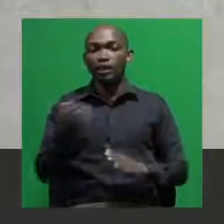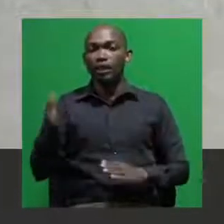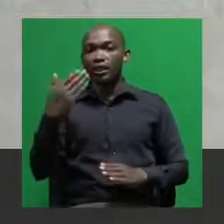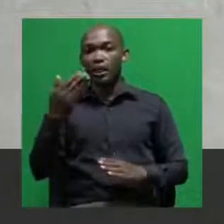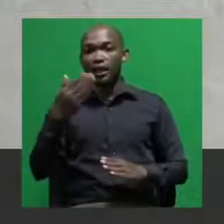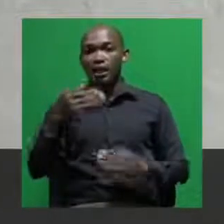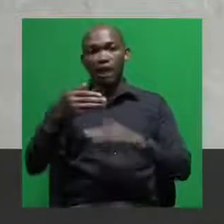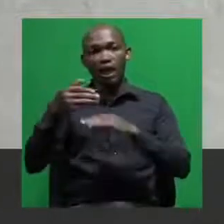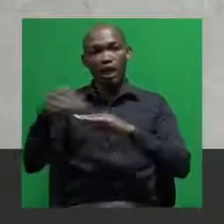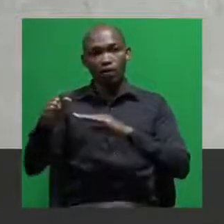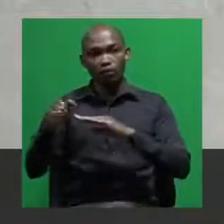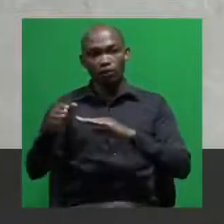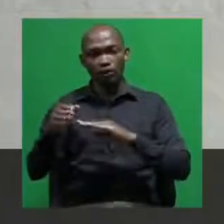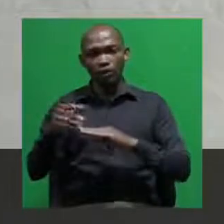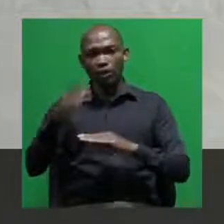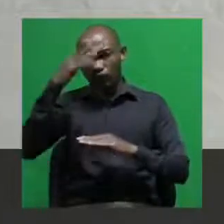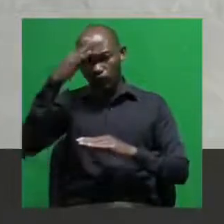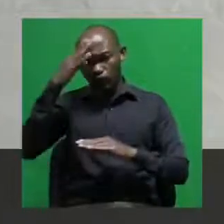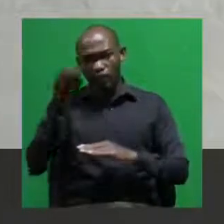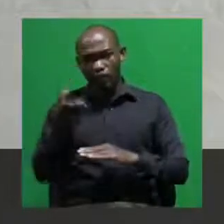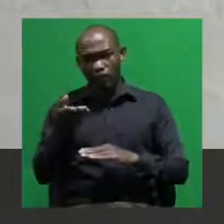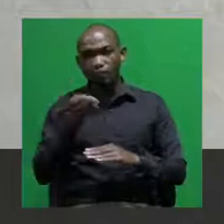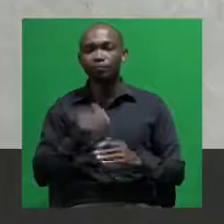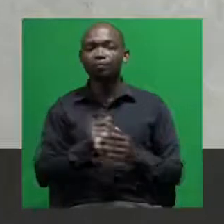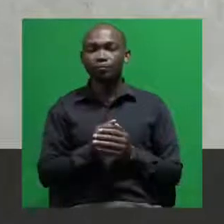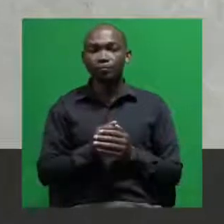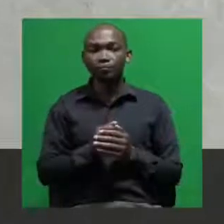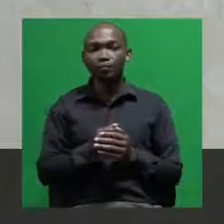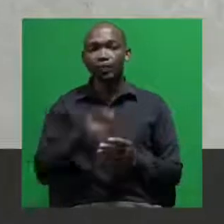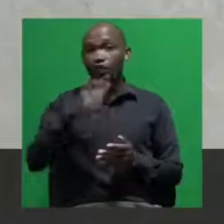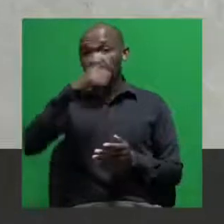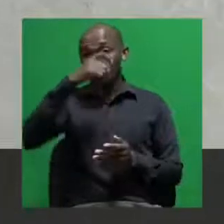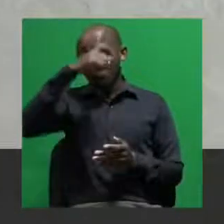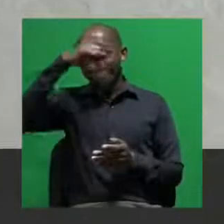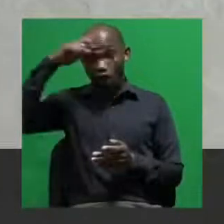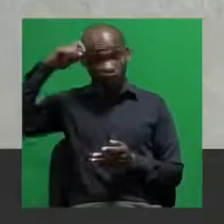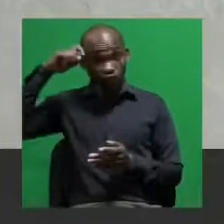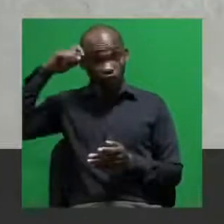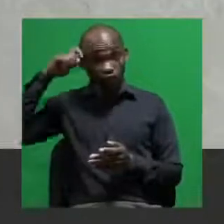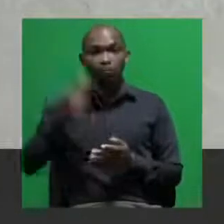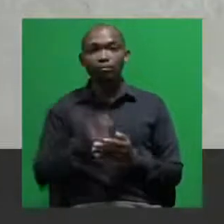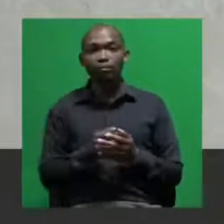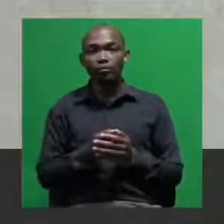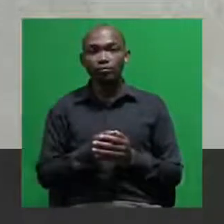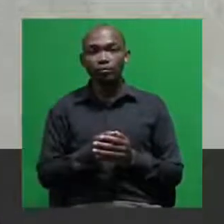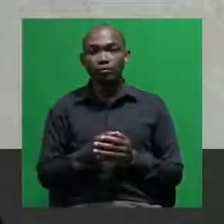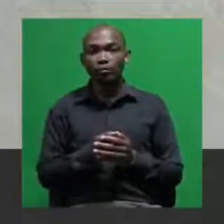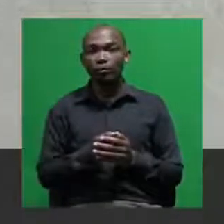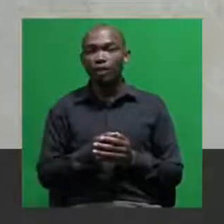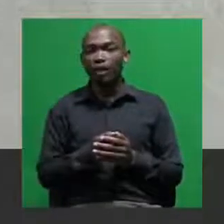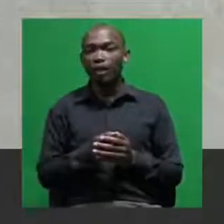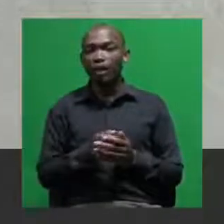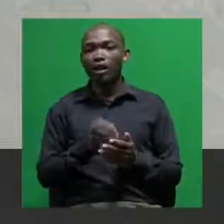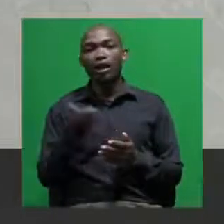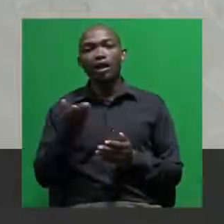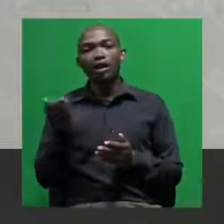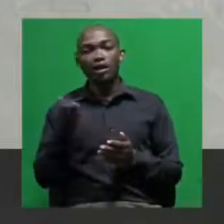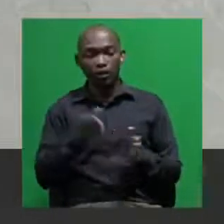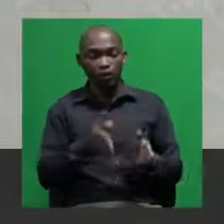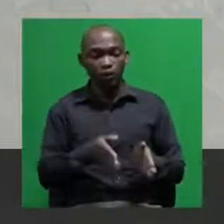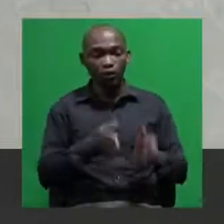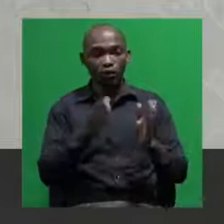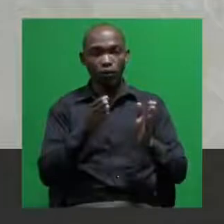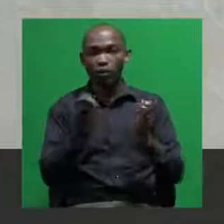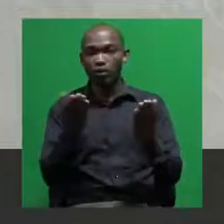Okay, it is hot. Another way that we can do, place again, but for the